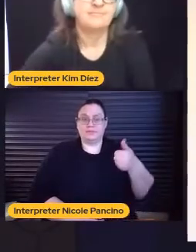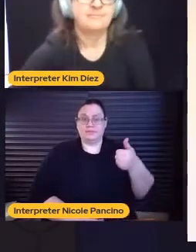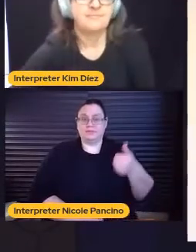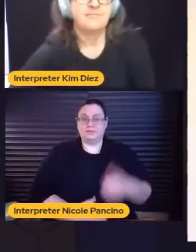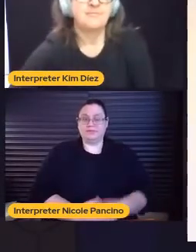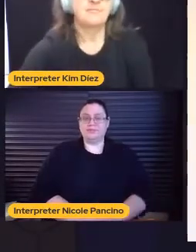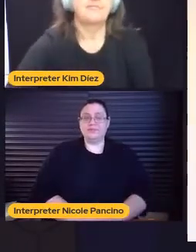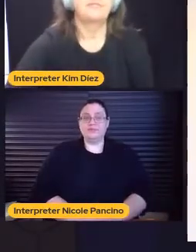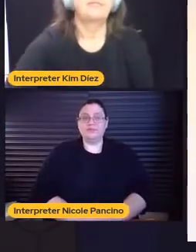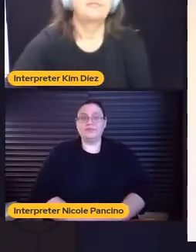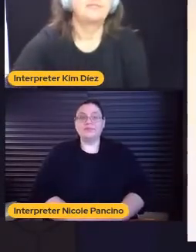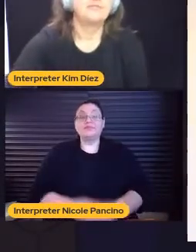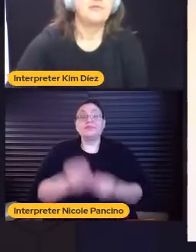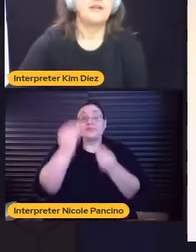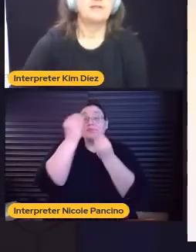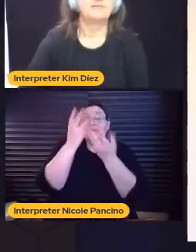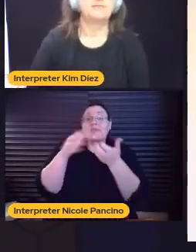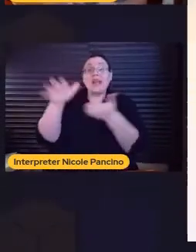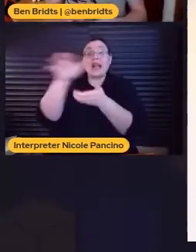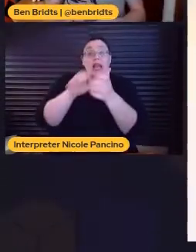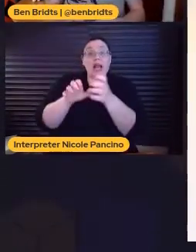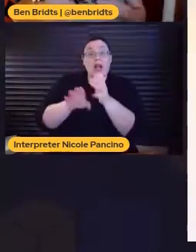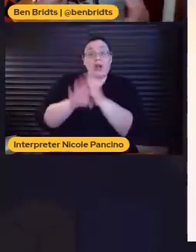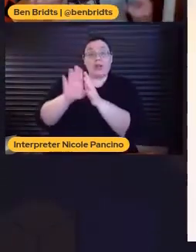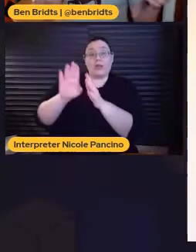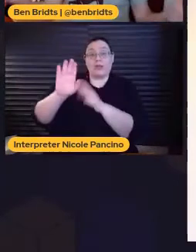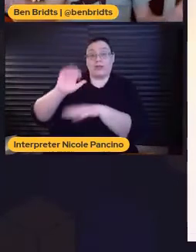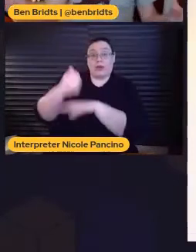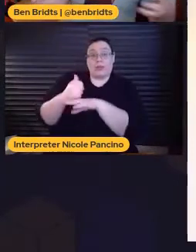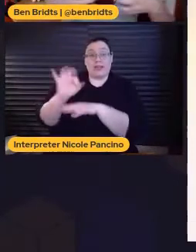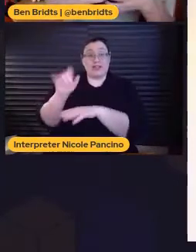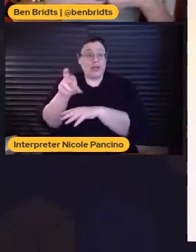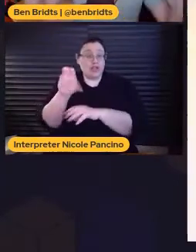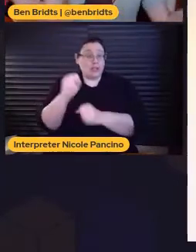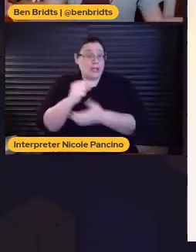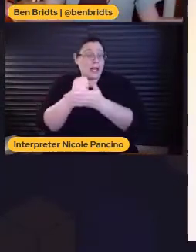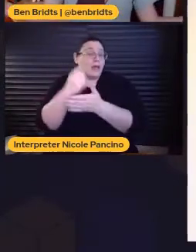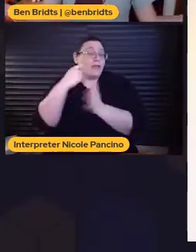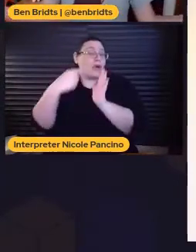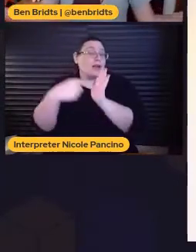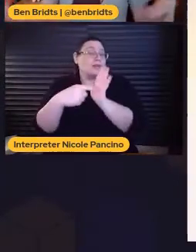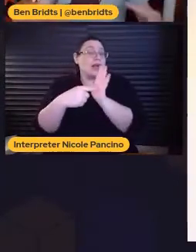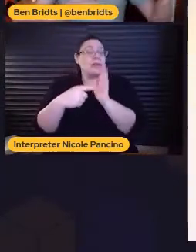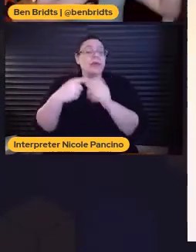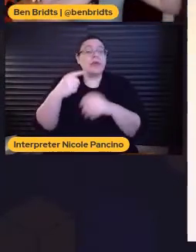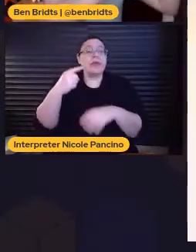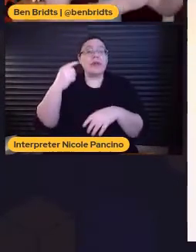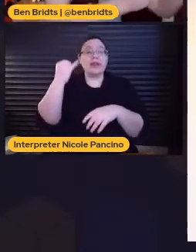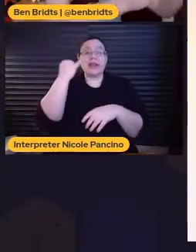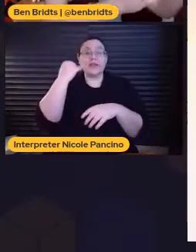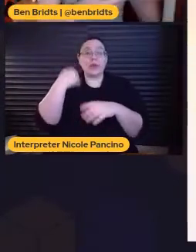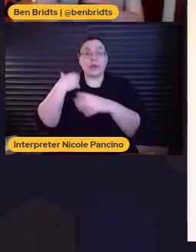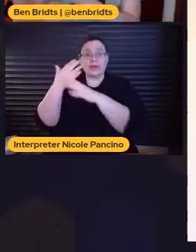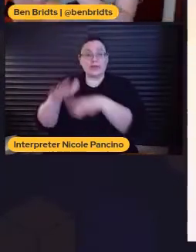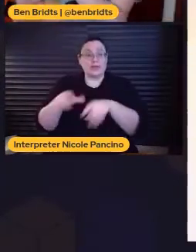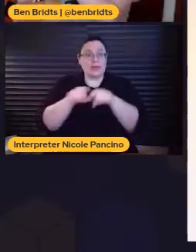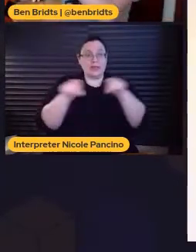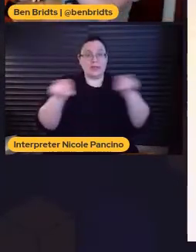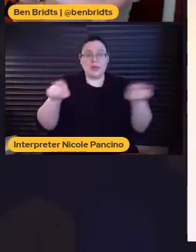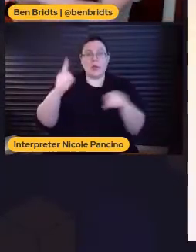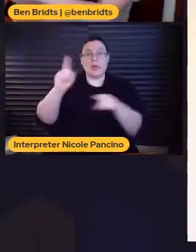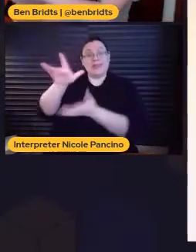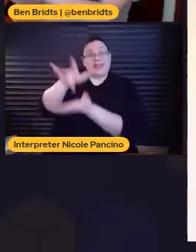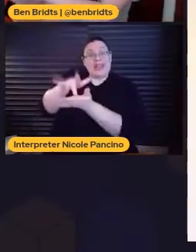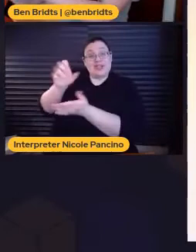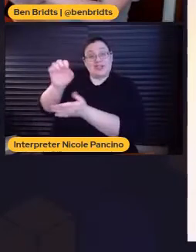There are some CloudFormation features that can help here if you do that. So for example, if we're saying we're going to split this up in one central stack and then stacks